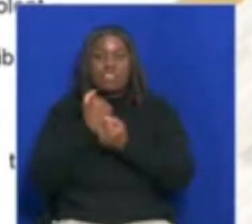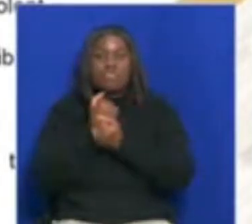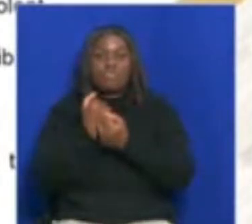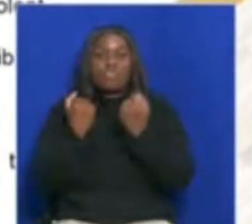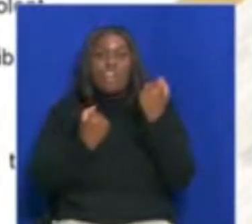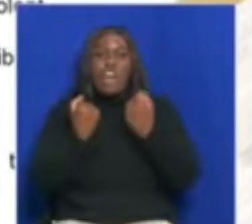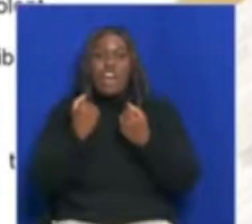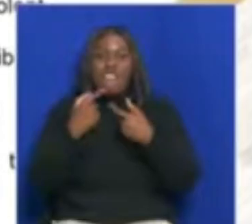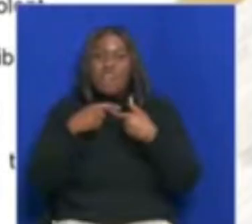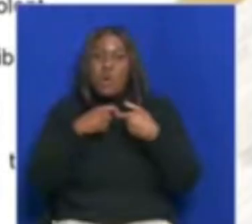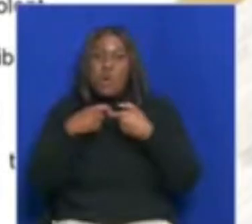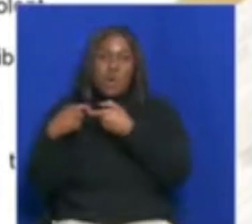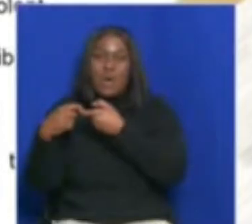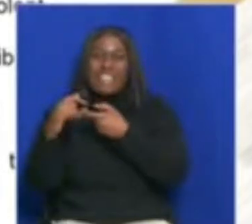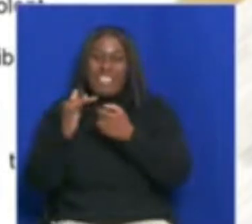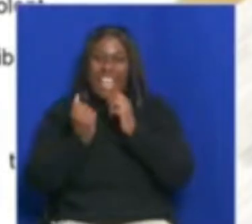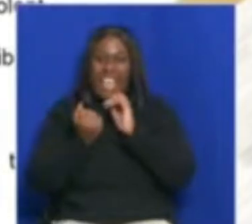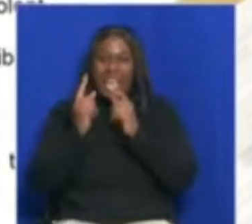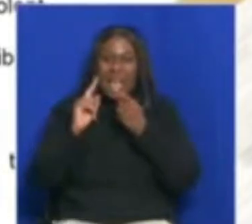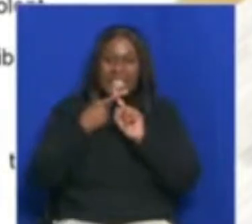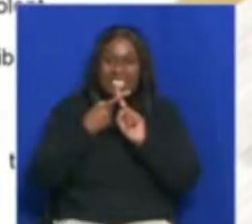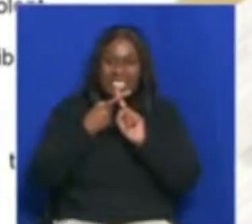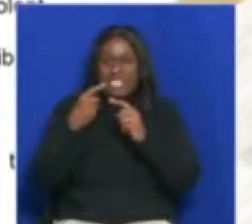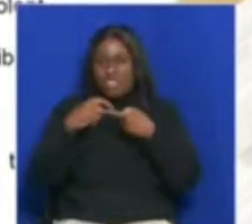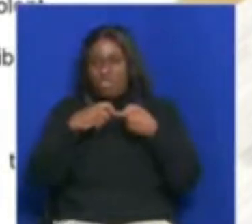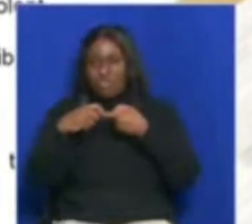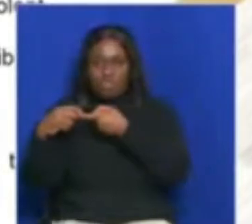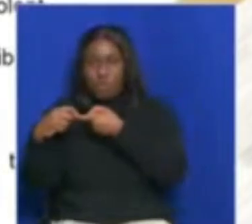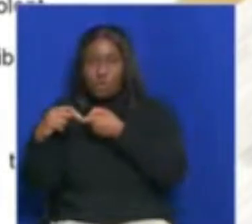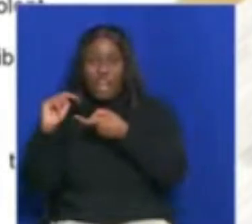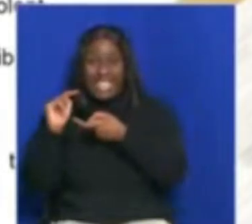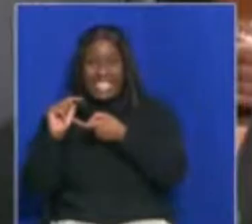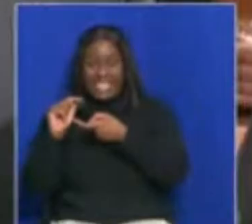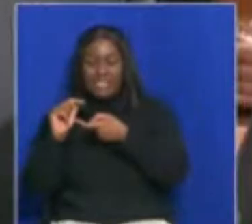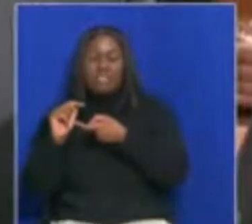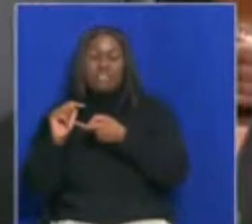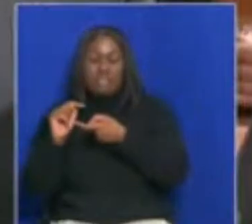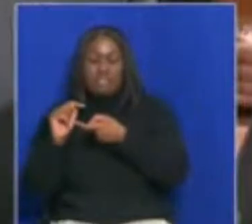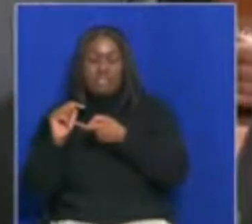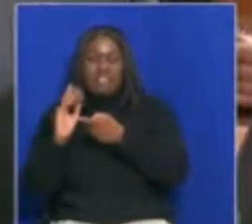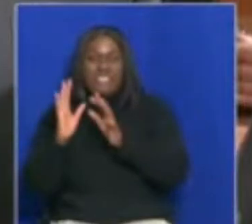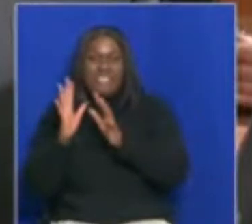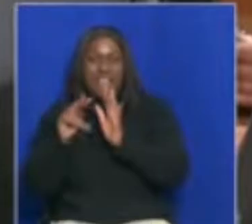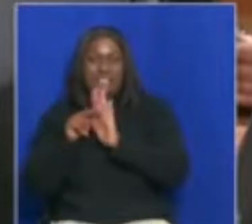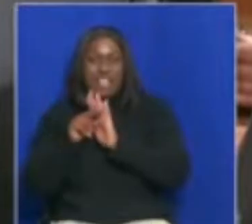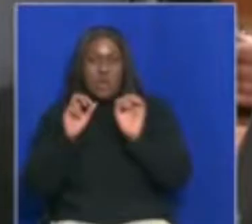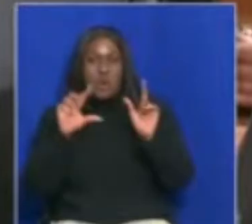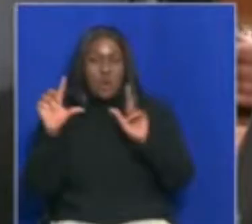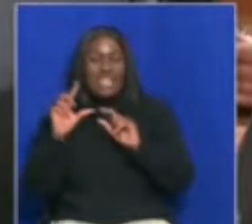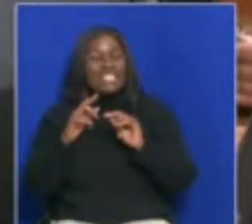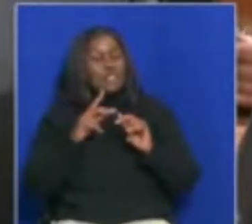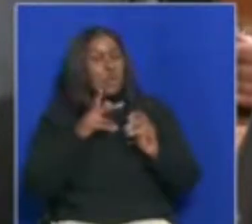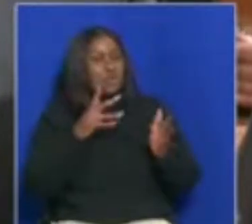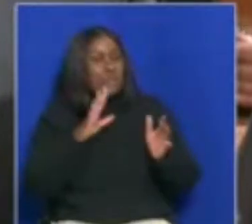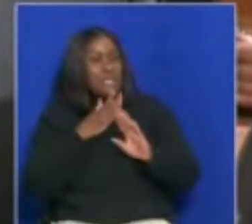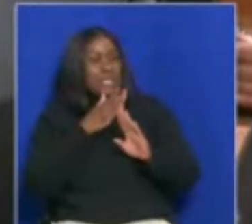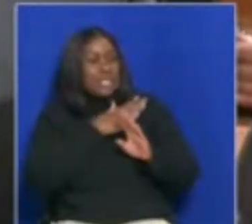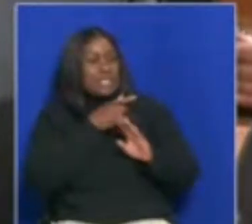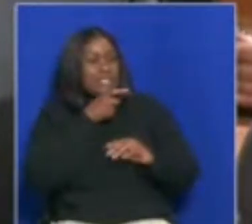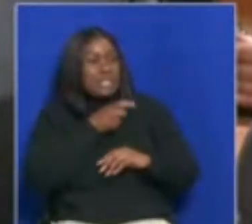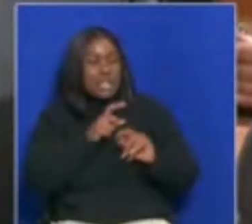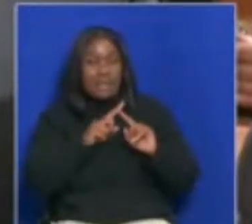turf wars. You've given the reference. I'm not sure we're going to, I don't think we'll play it now, but Okay. if the commissioners want